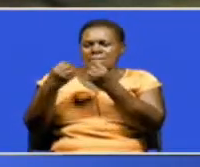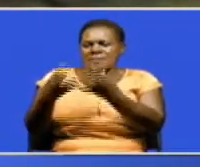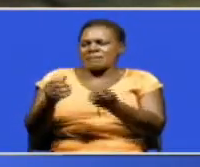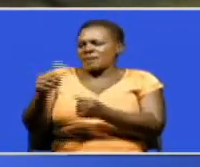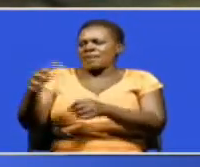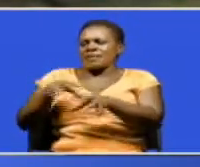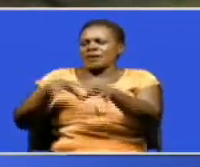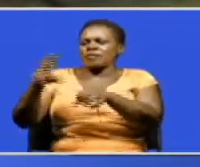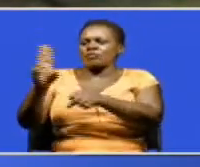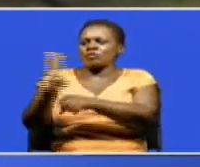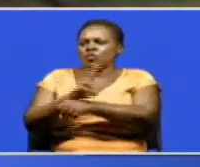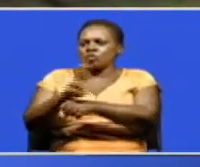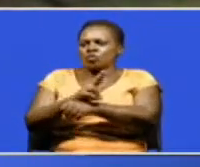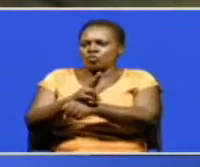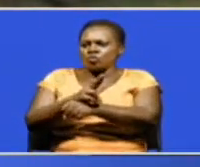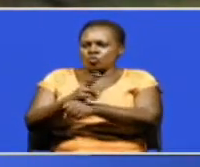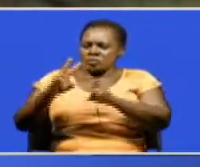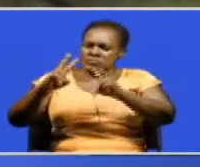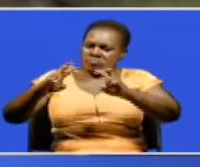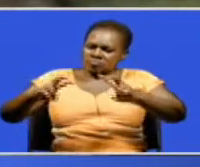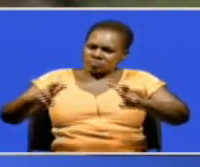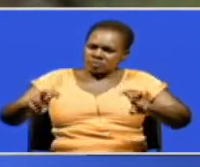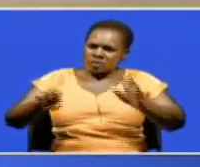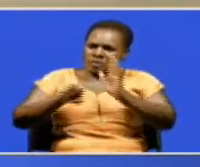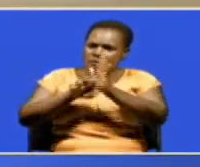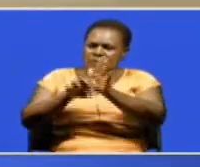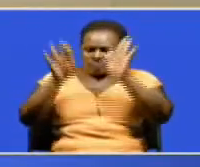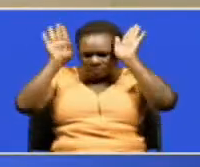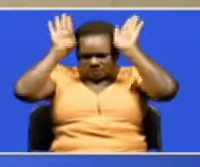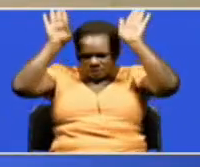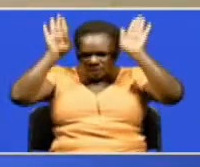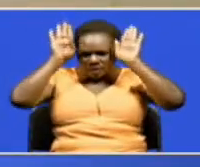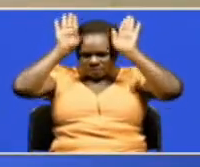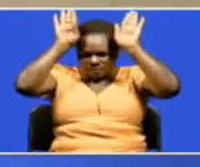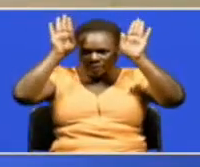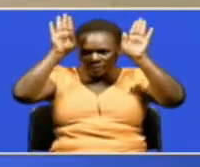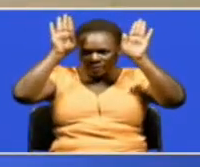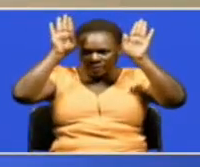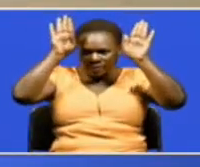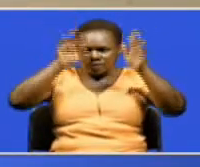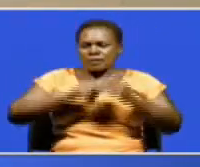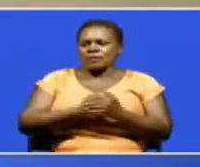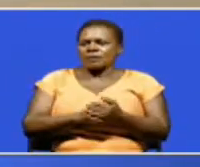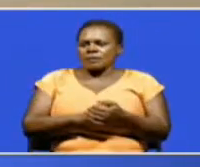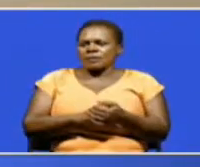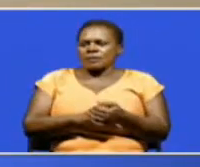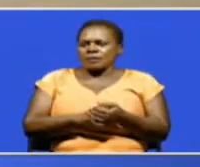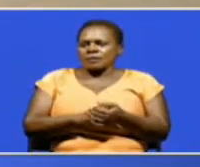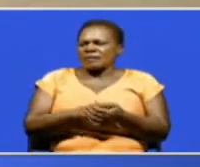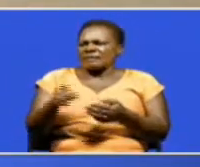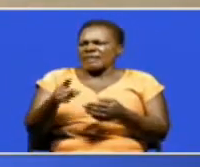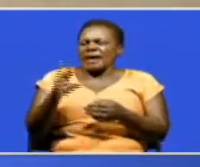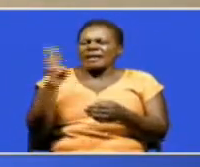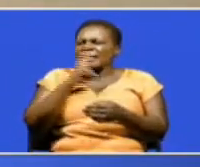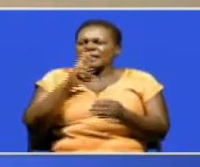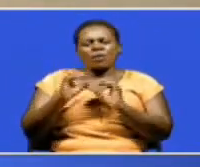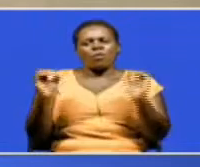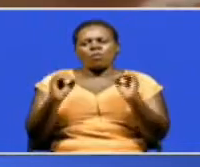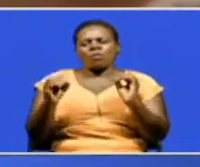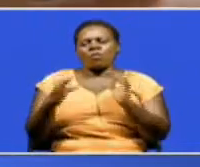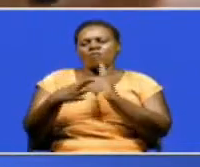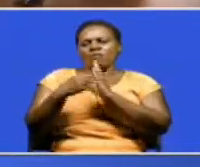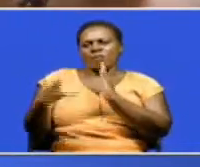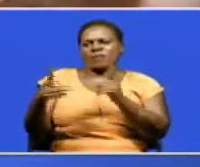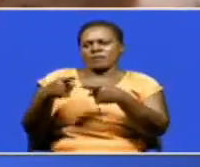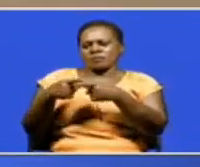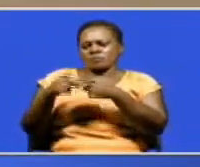other animals that are used in scientific research, like rabbits. Guinea pigs are docile, so they are very popular